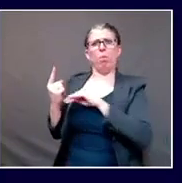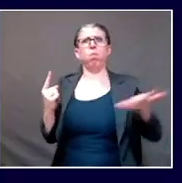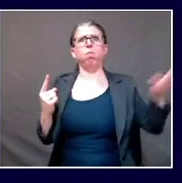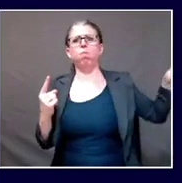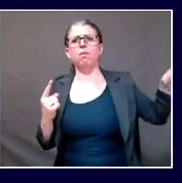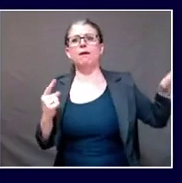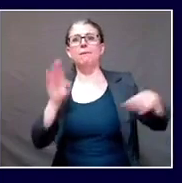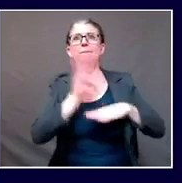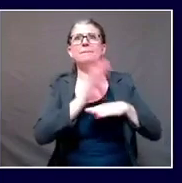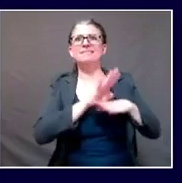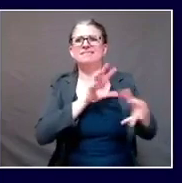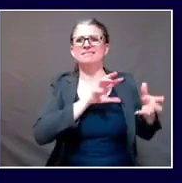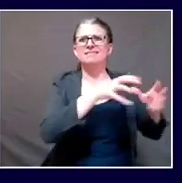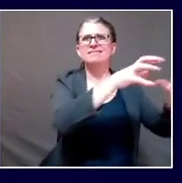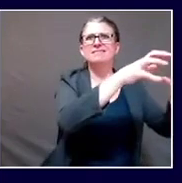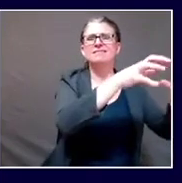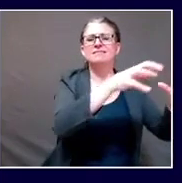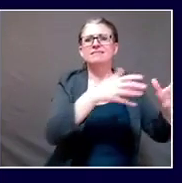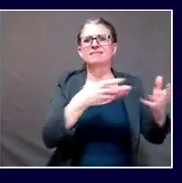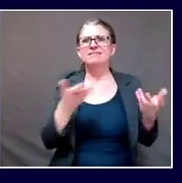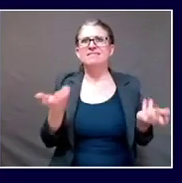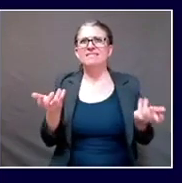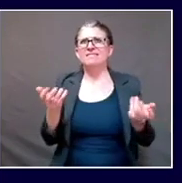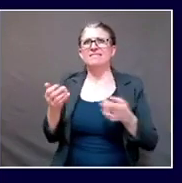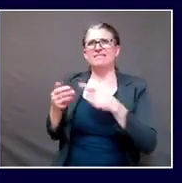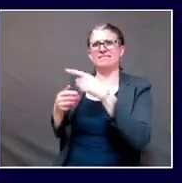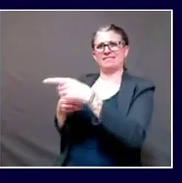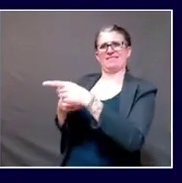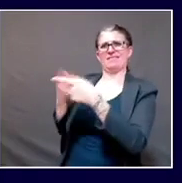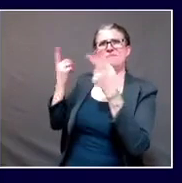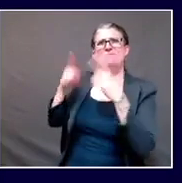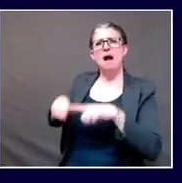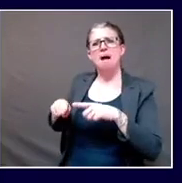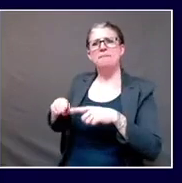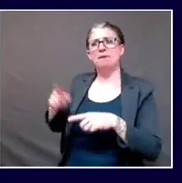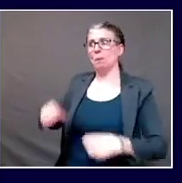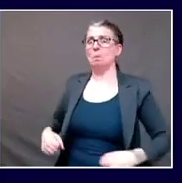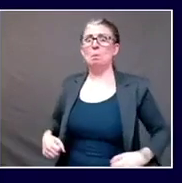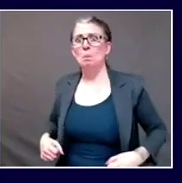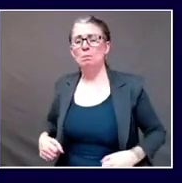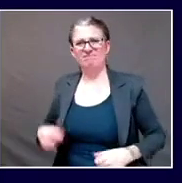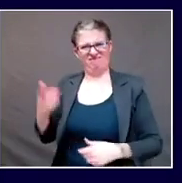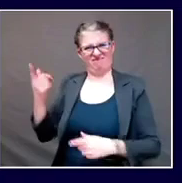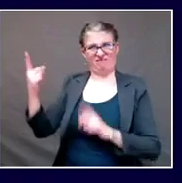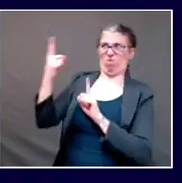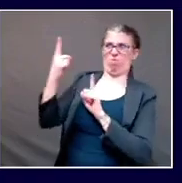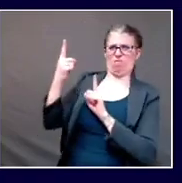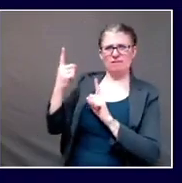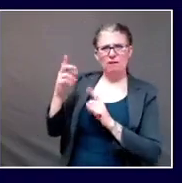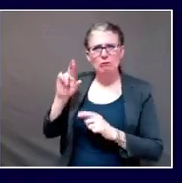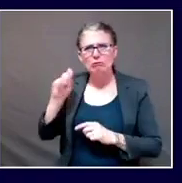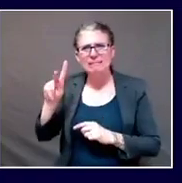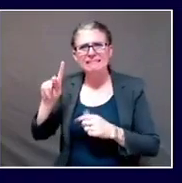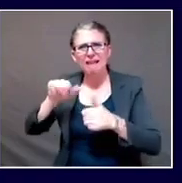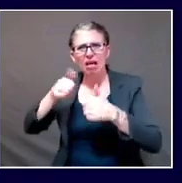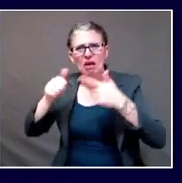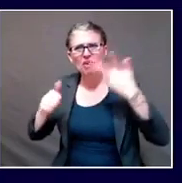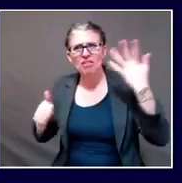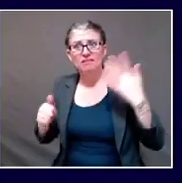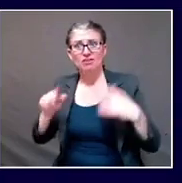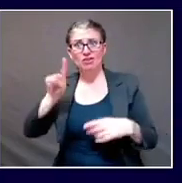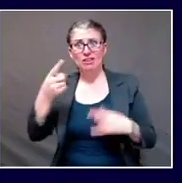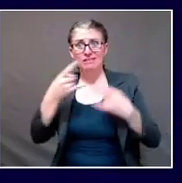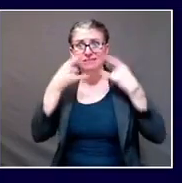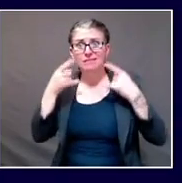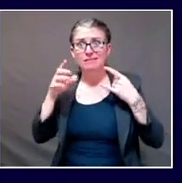And I know you both have mentioned a few minutes ago about tools and additional solutions, if you don't mind kind of, you know, elaborating on what specifically those